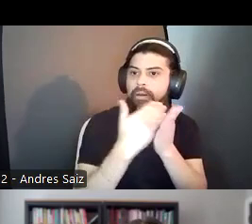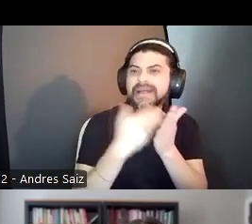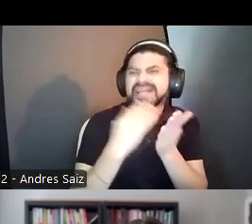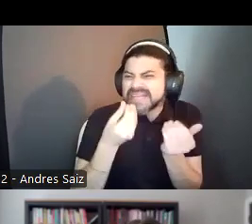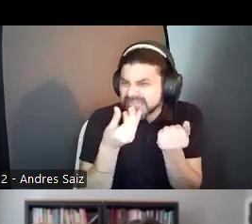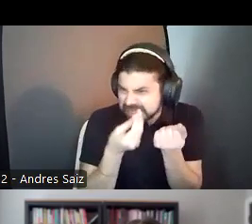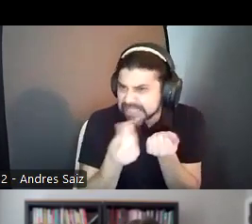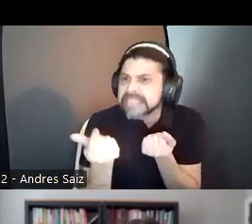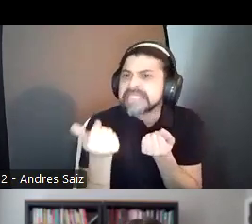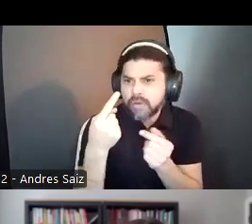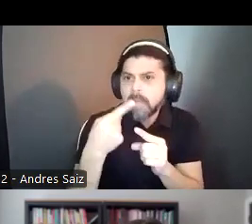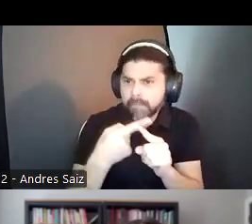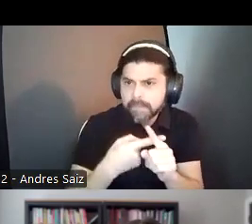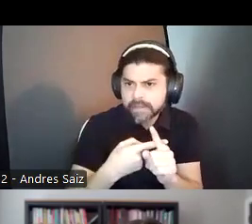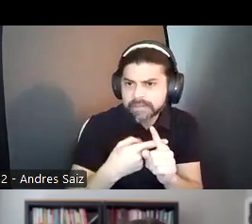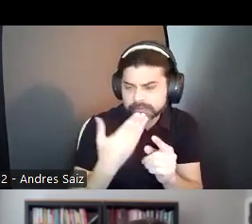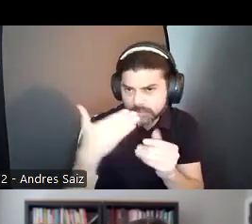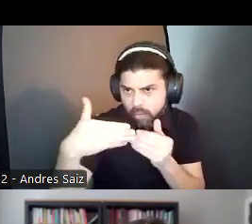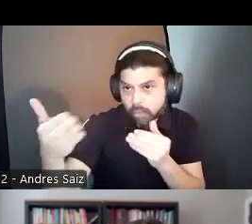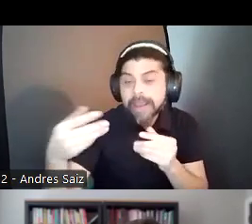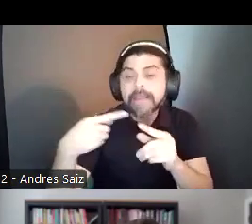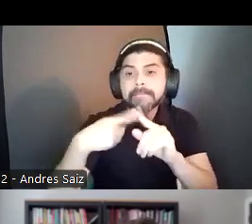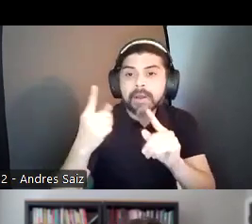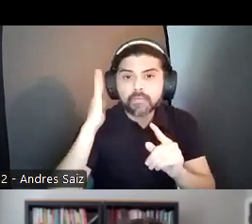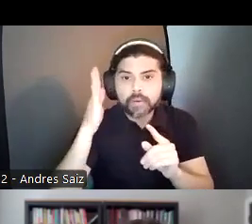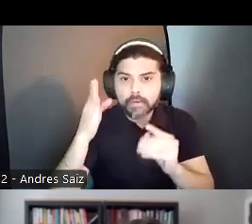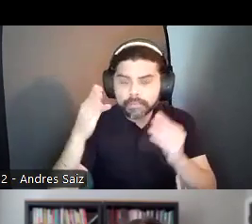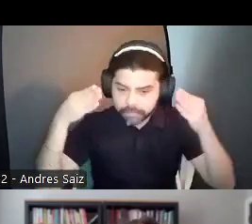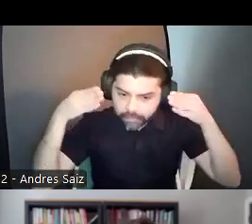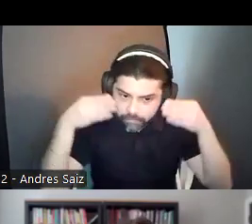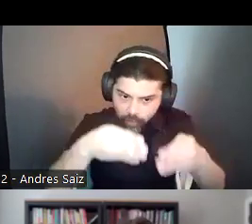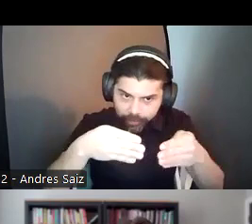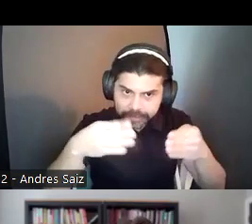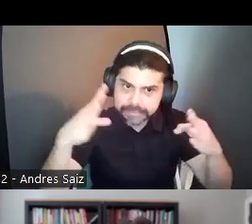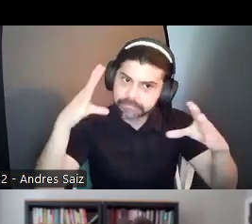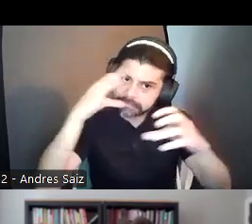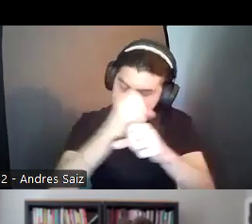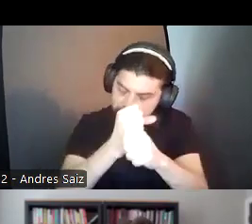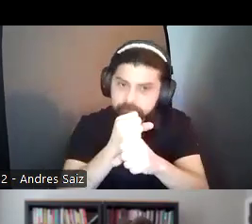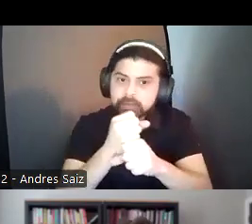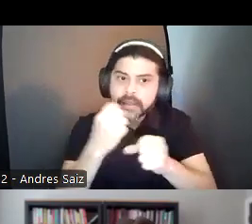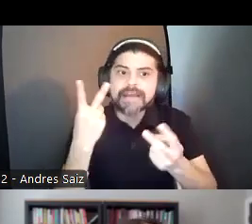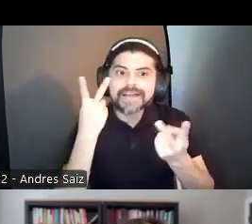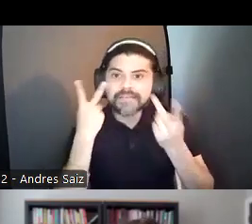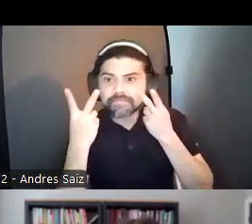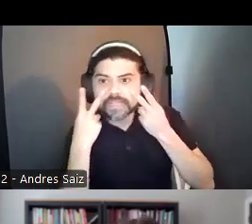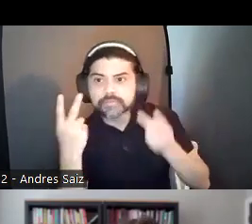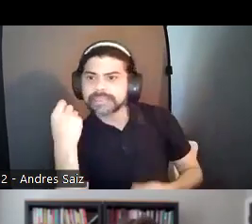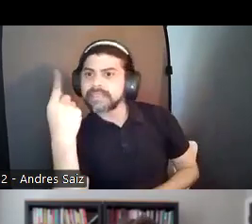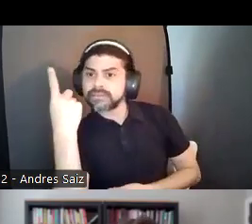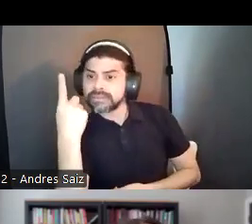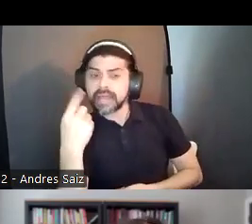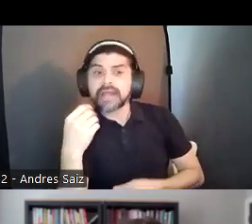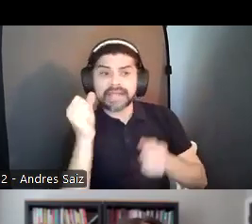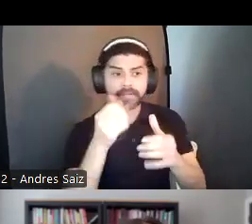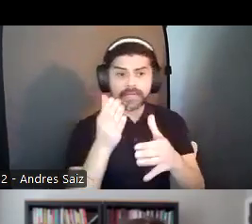be prioritizing deliverables that are succinct, visually appealing, and that can be shared across various stakeholder groups,